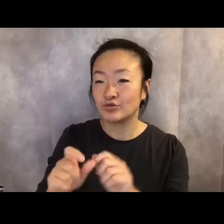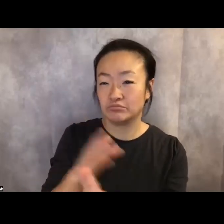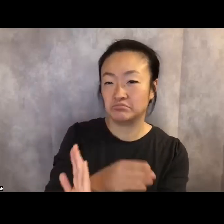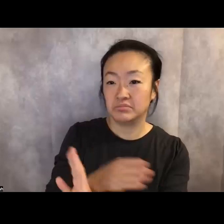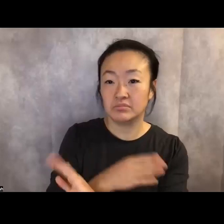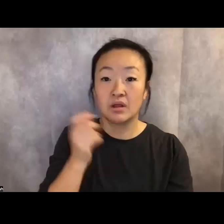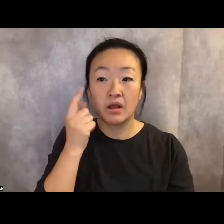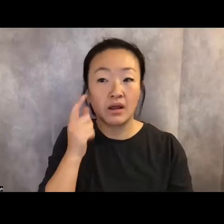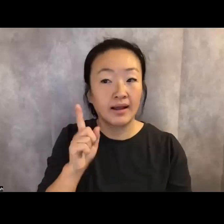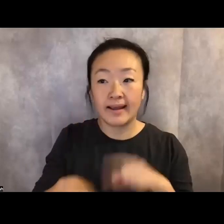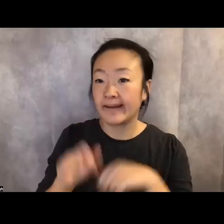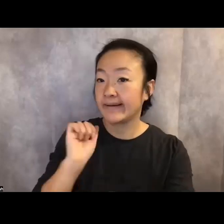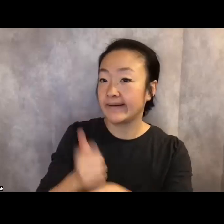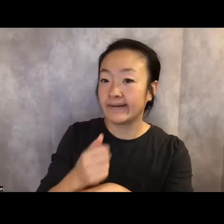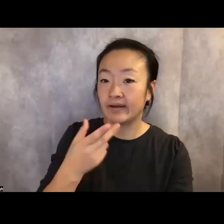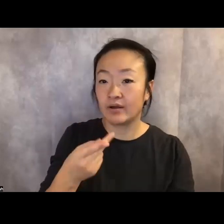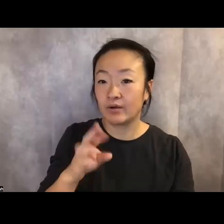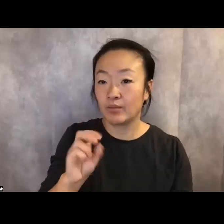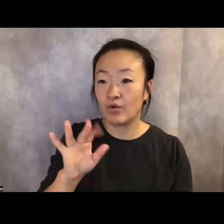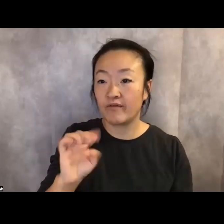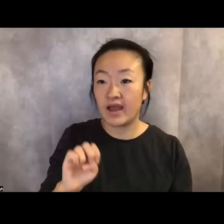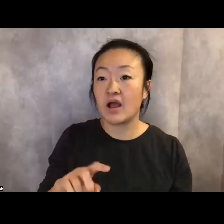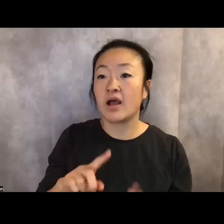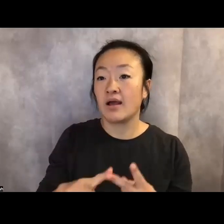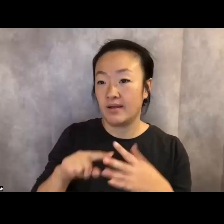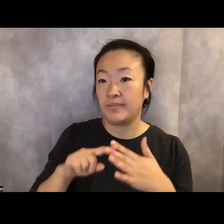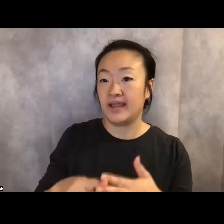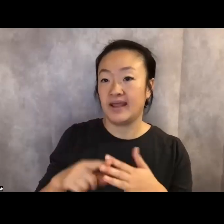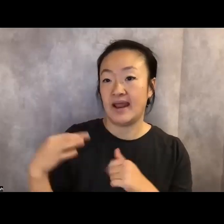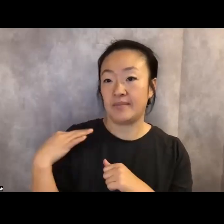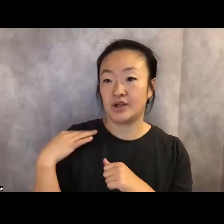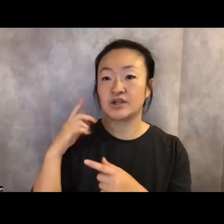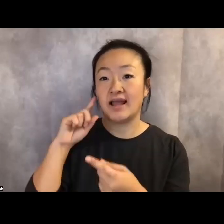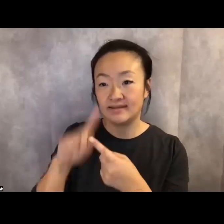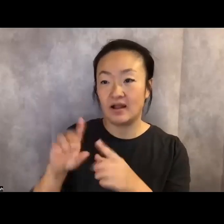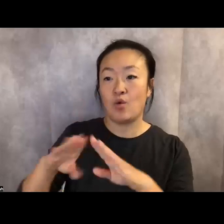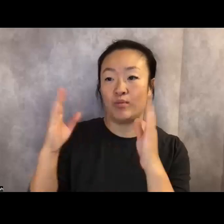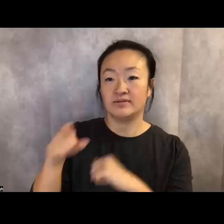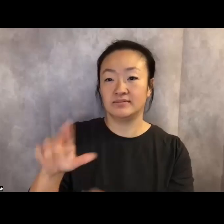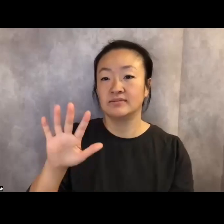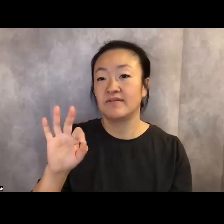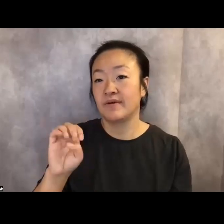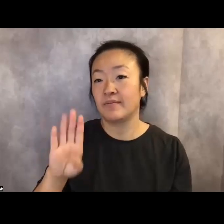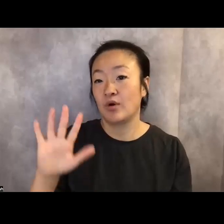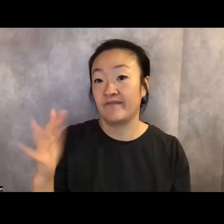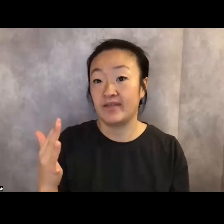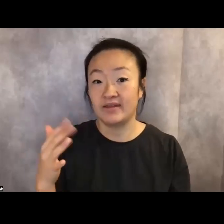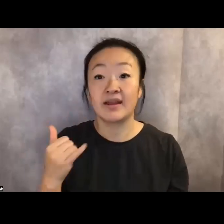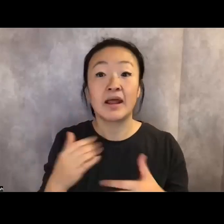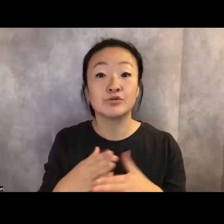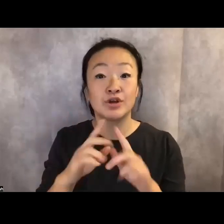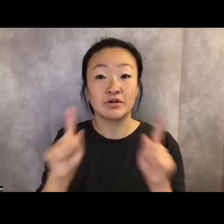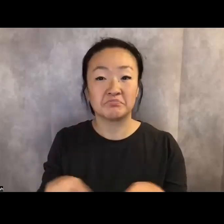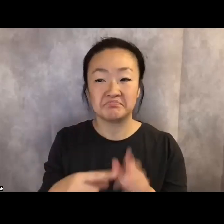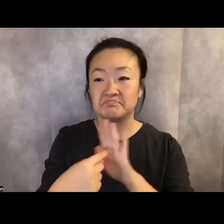a profile or begin your application until the portal opens on February 5th. So I'm now going to share my screen to show you